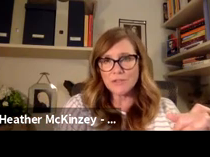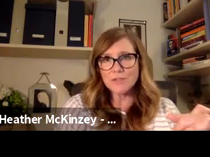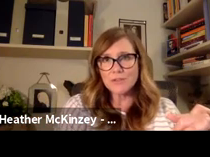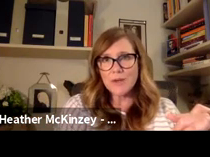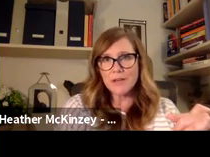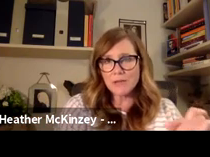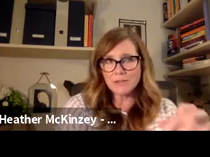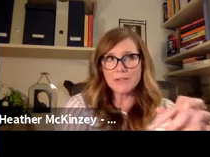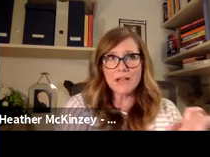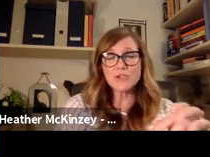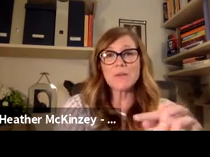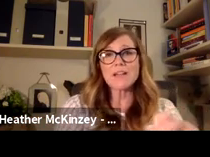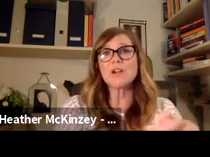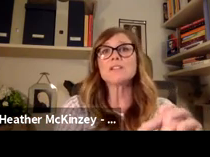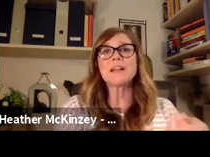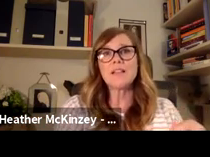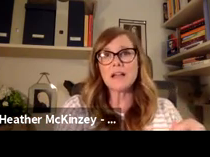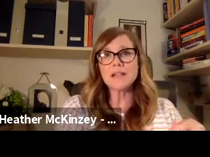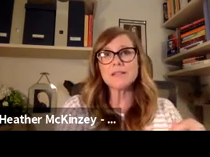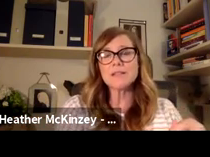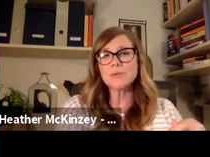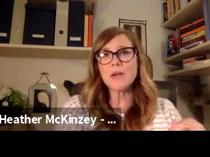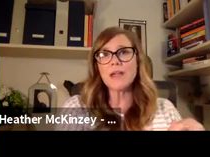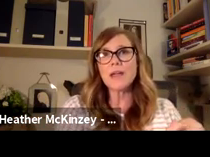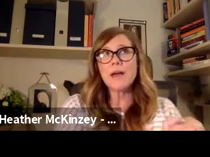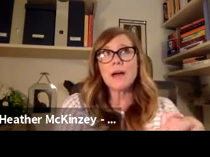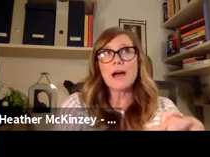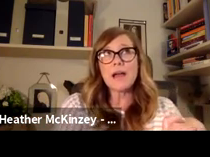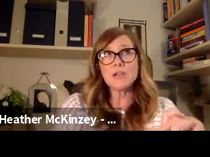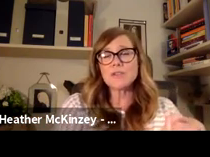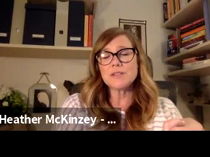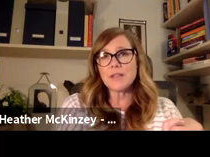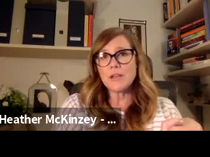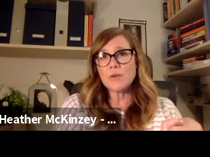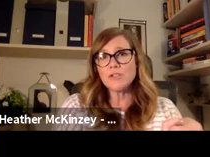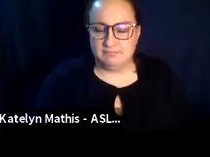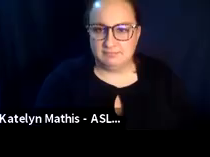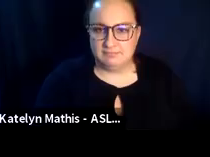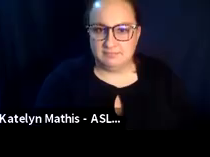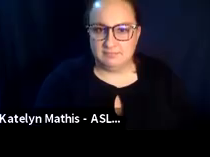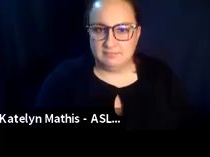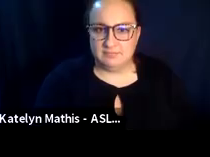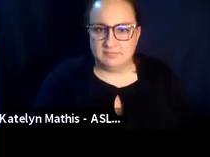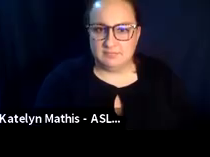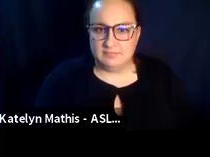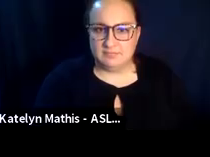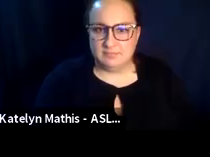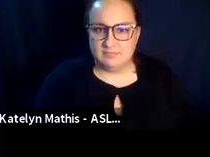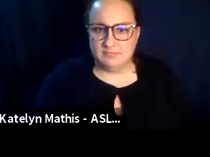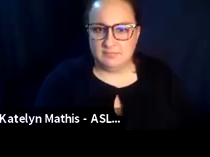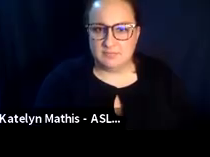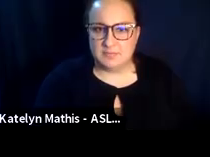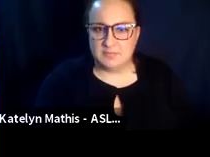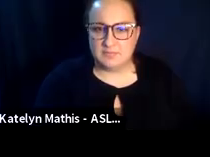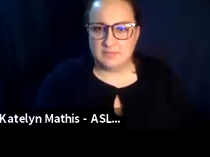my students this way. When I was in the classroom, I talk to my clients this way. I use this language with parents